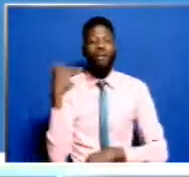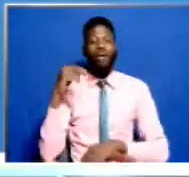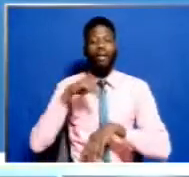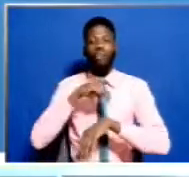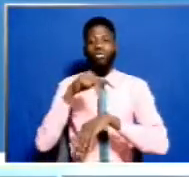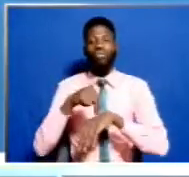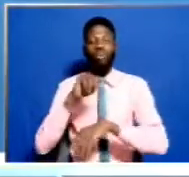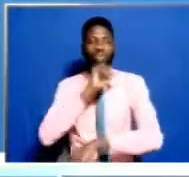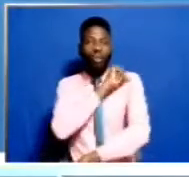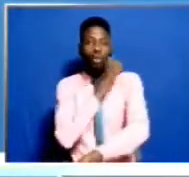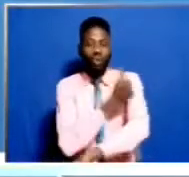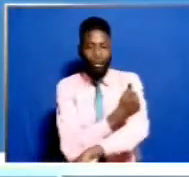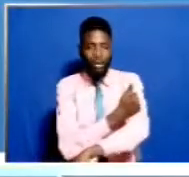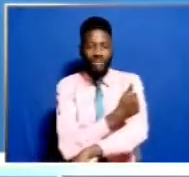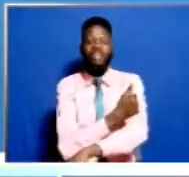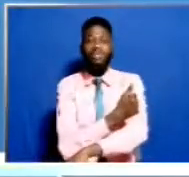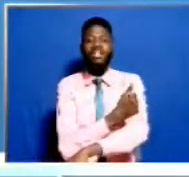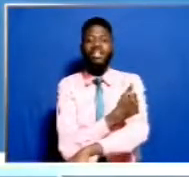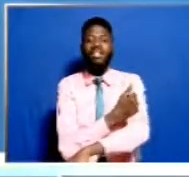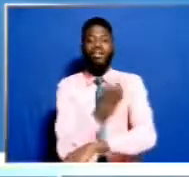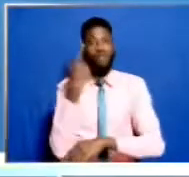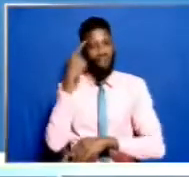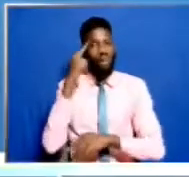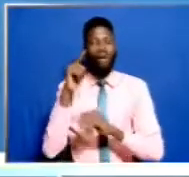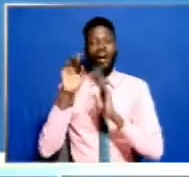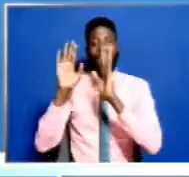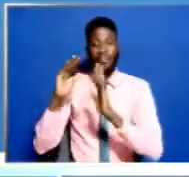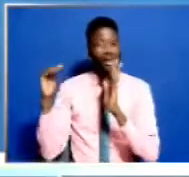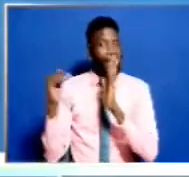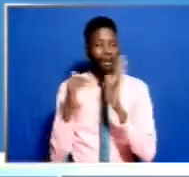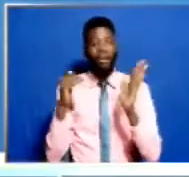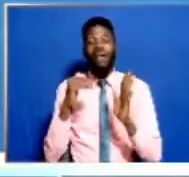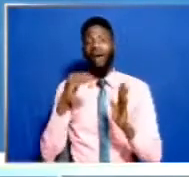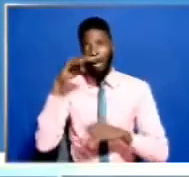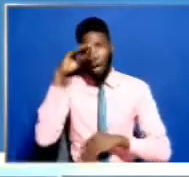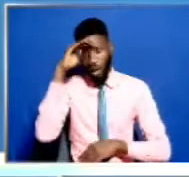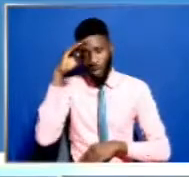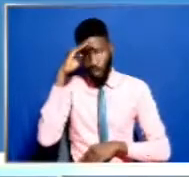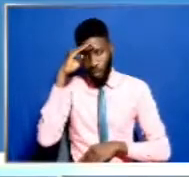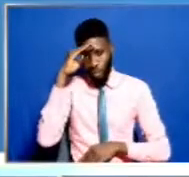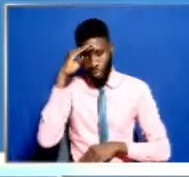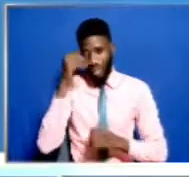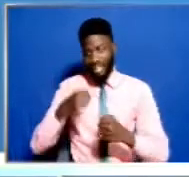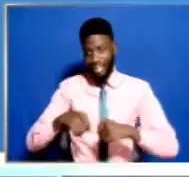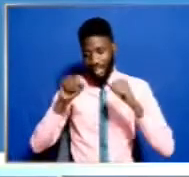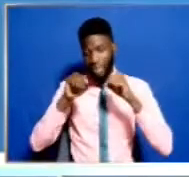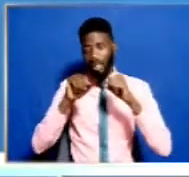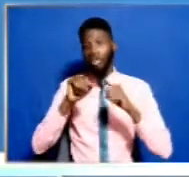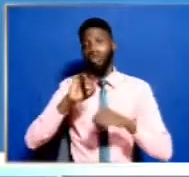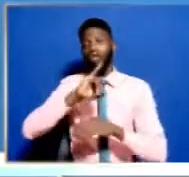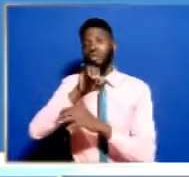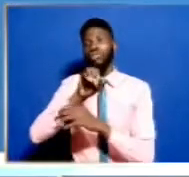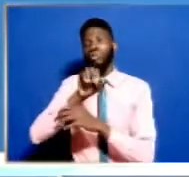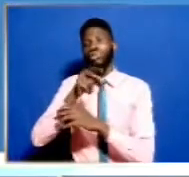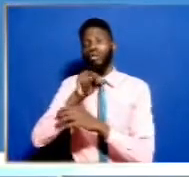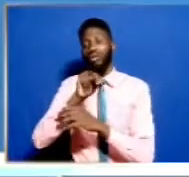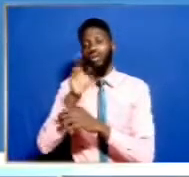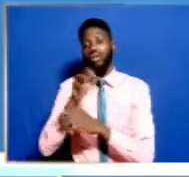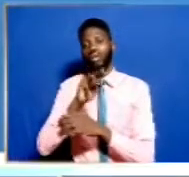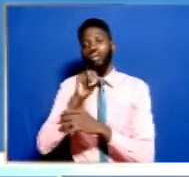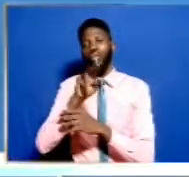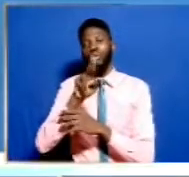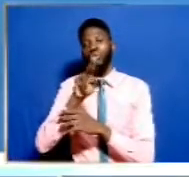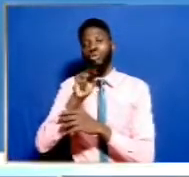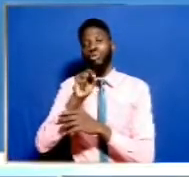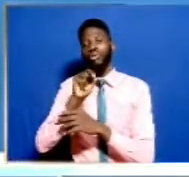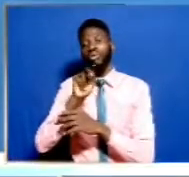for the Campaign Against Alcohol and Drug Abuse, Chairman John Mututho, says the country cannot afford to lose focus on the war